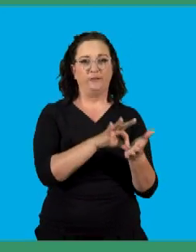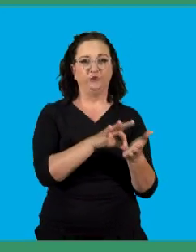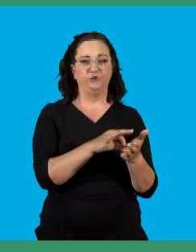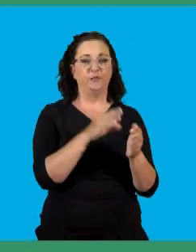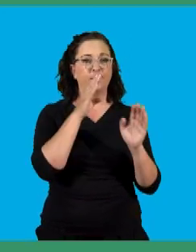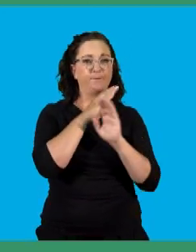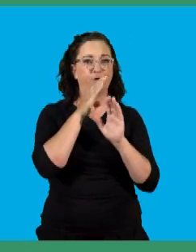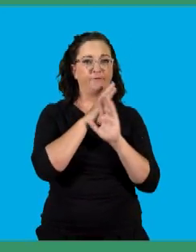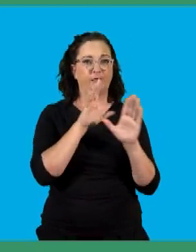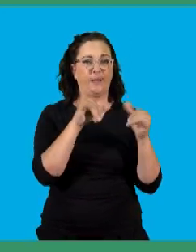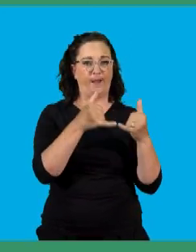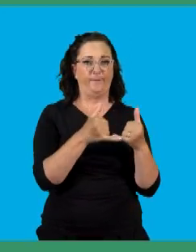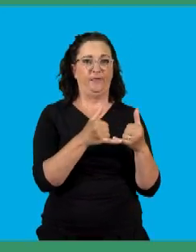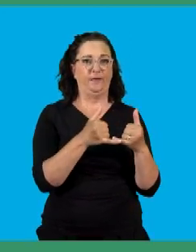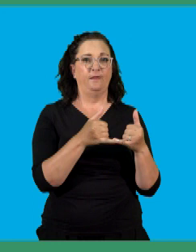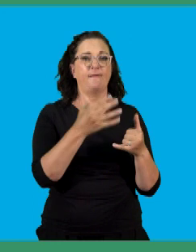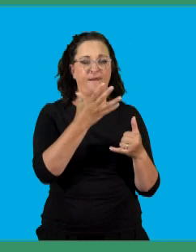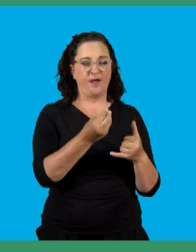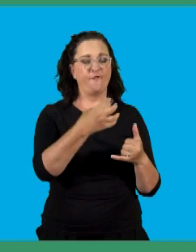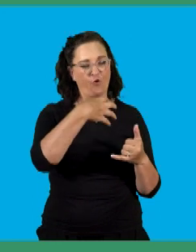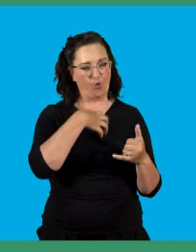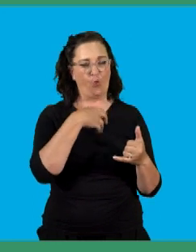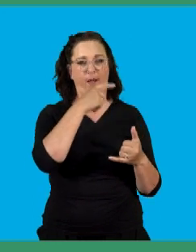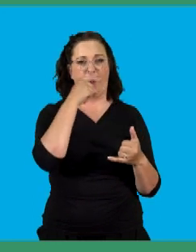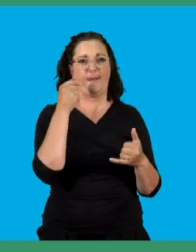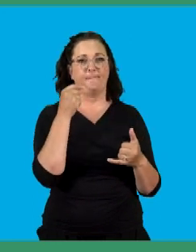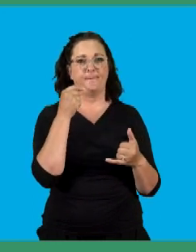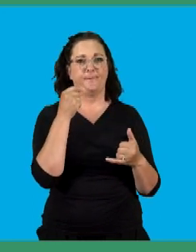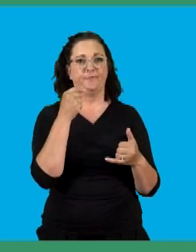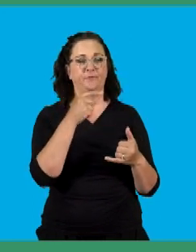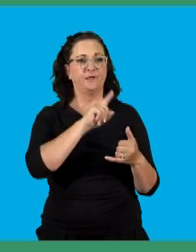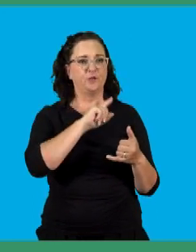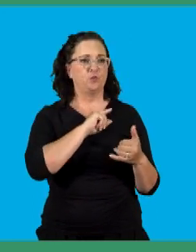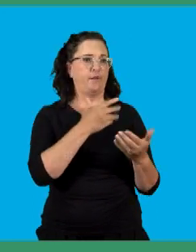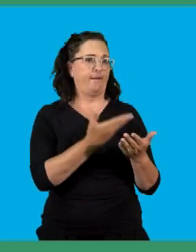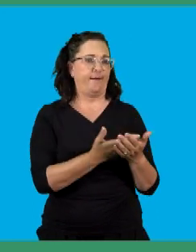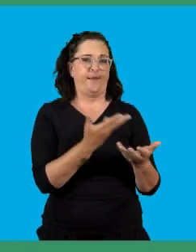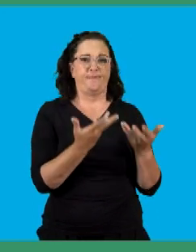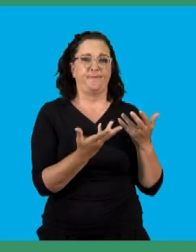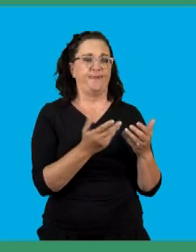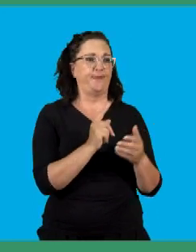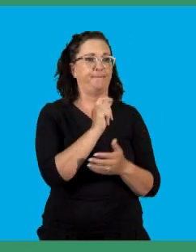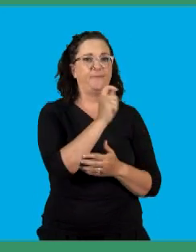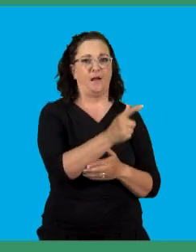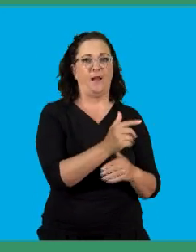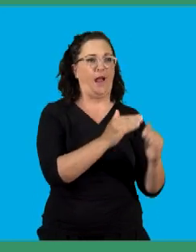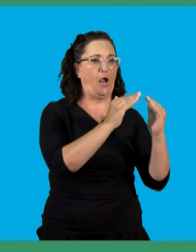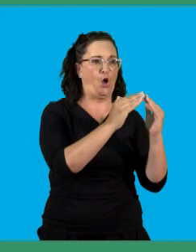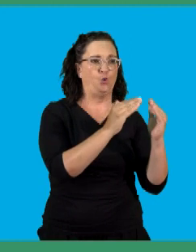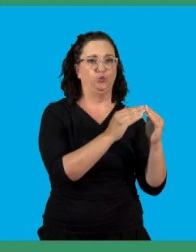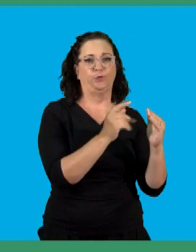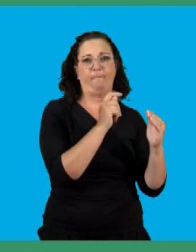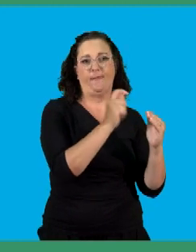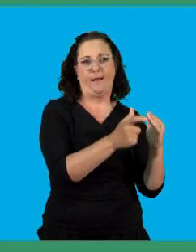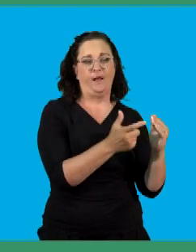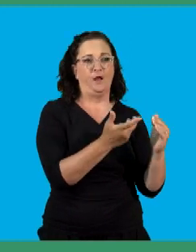register a private company, then it has its own name. We are able to buy assets with the name of a company. We are able